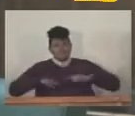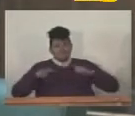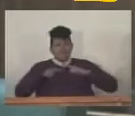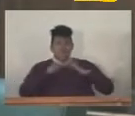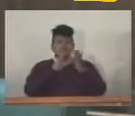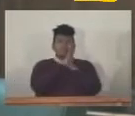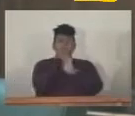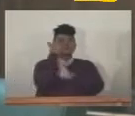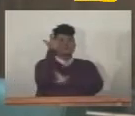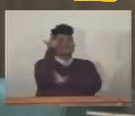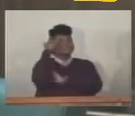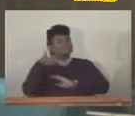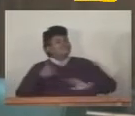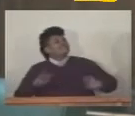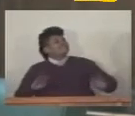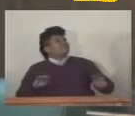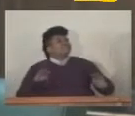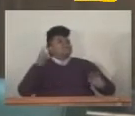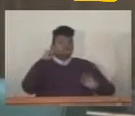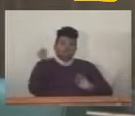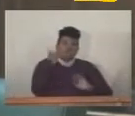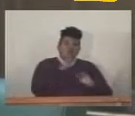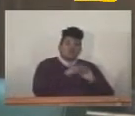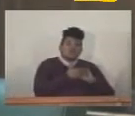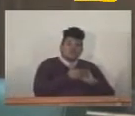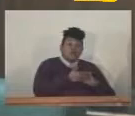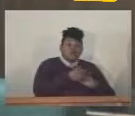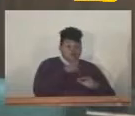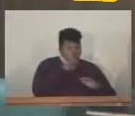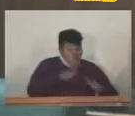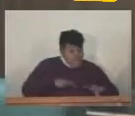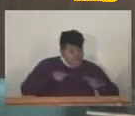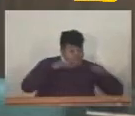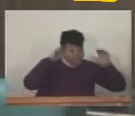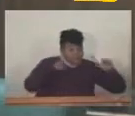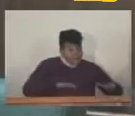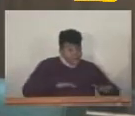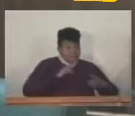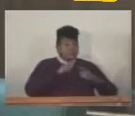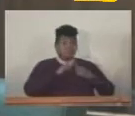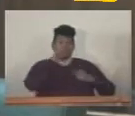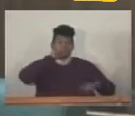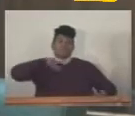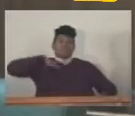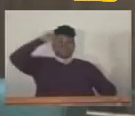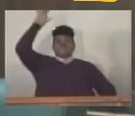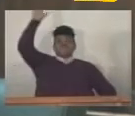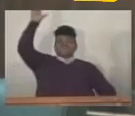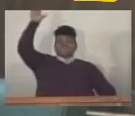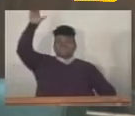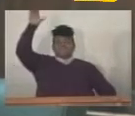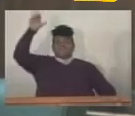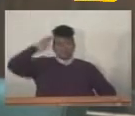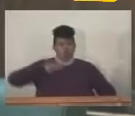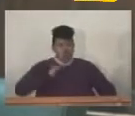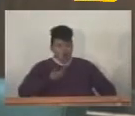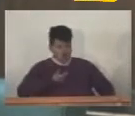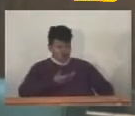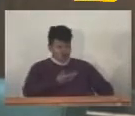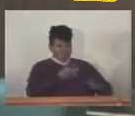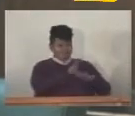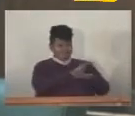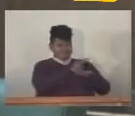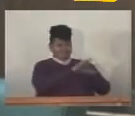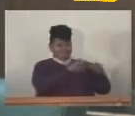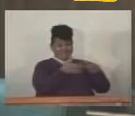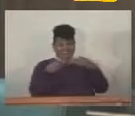of all Jamaicans, both here and abroad. Our industries, Mr. President, not the least of which